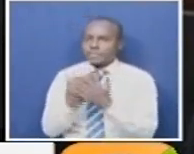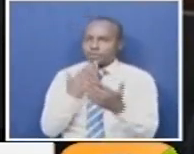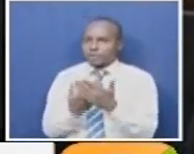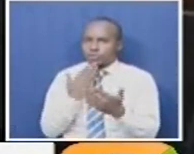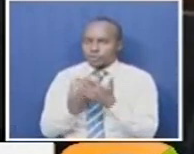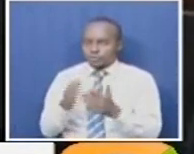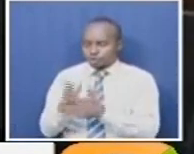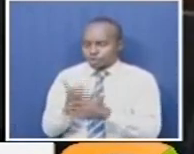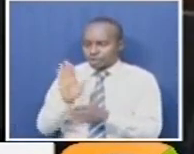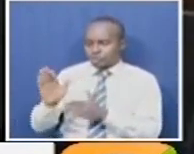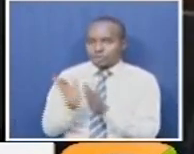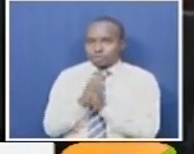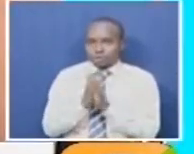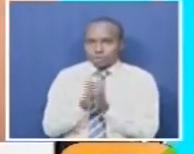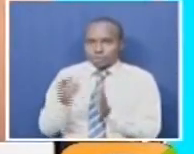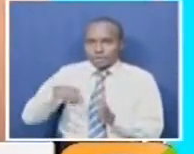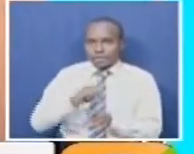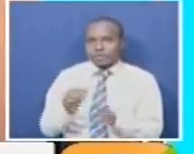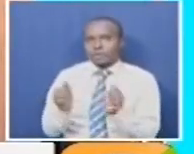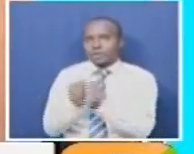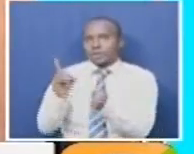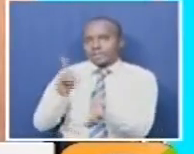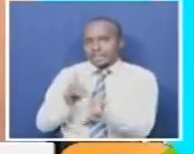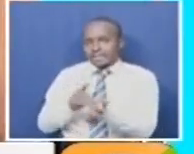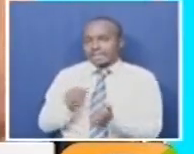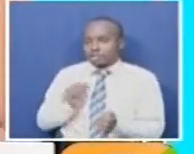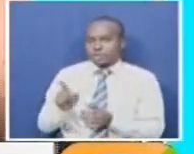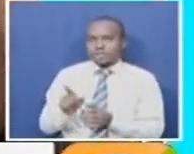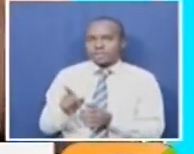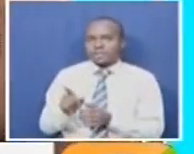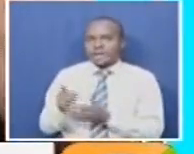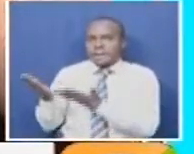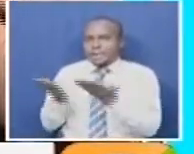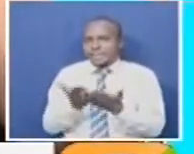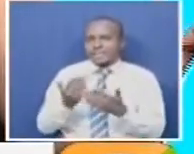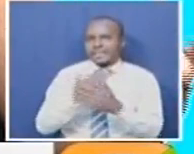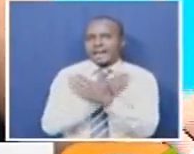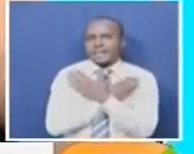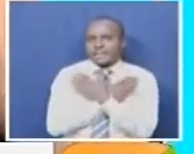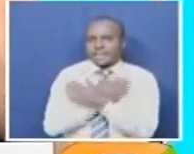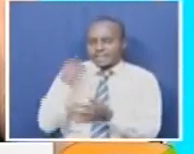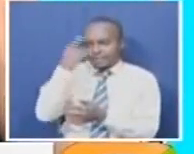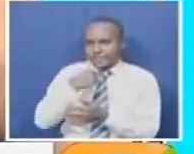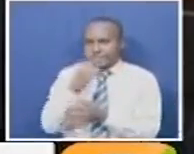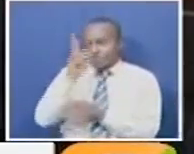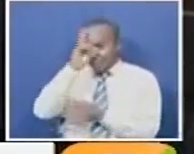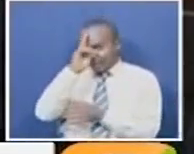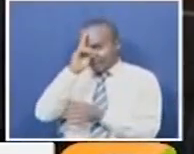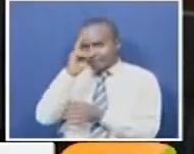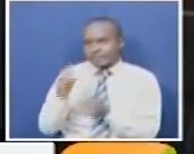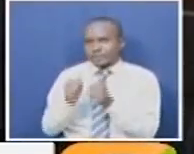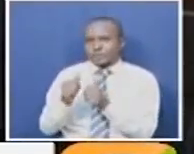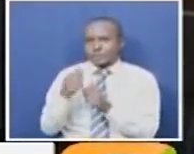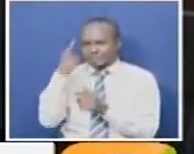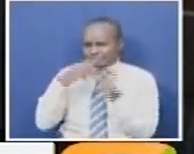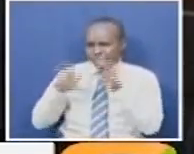with us. We've been talking to Dr. Kizzie Shako. She is, you know, she brings a very friendly face to the police force, which is usually